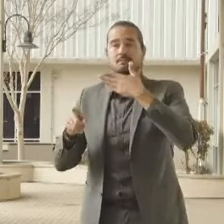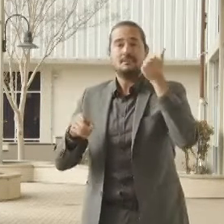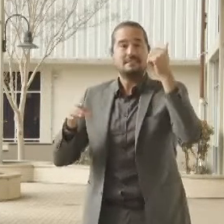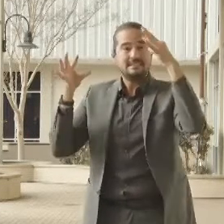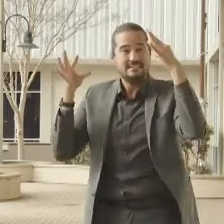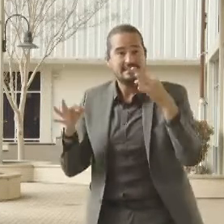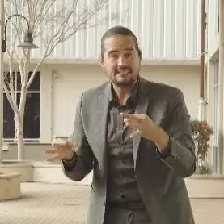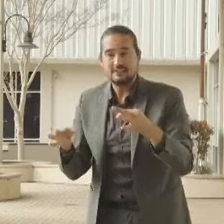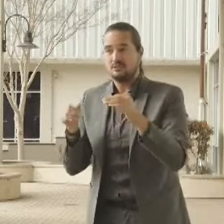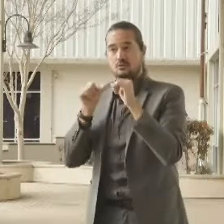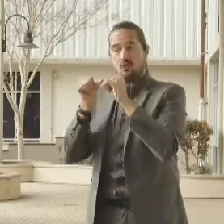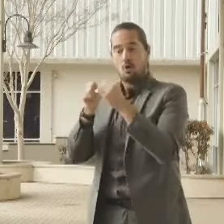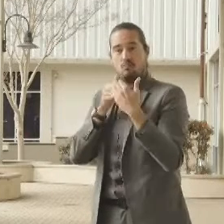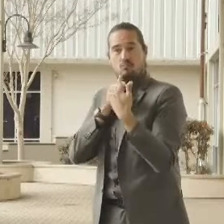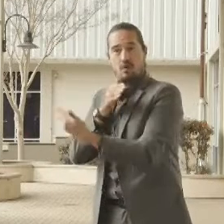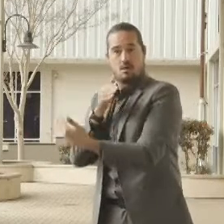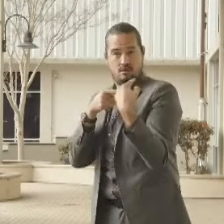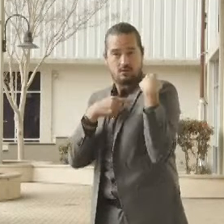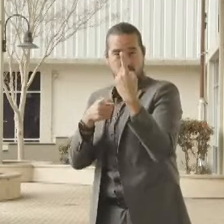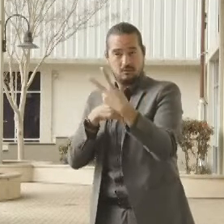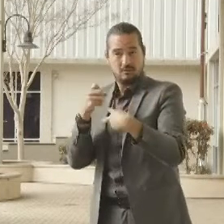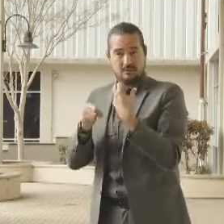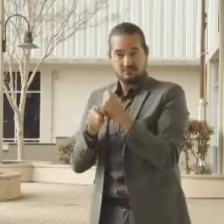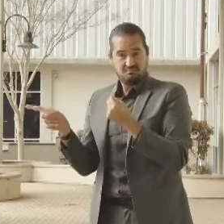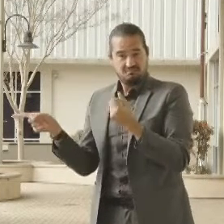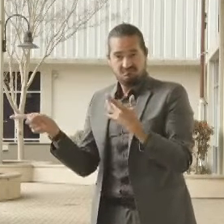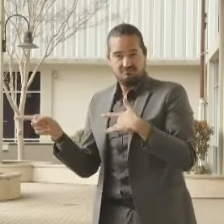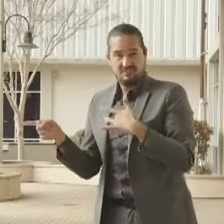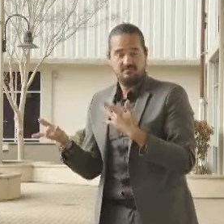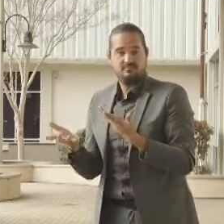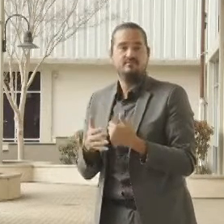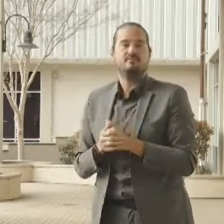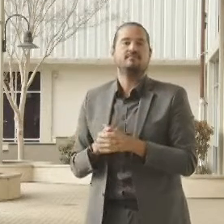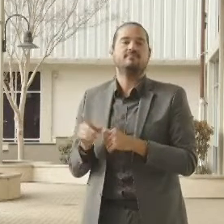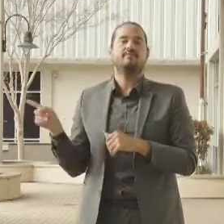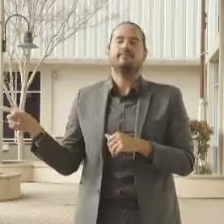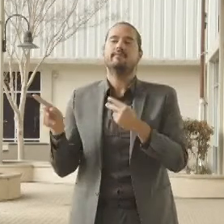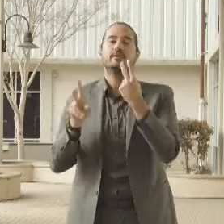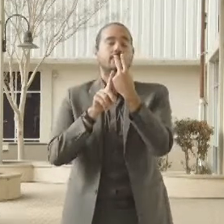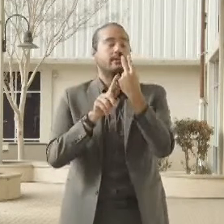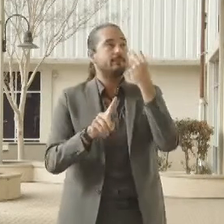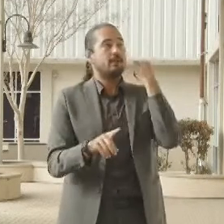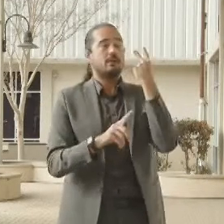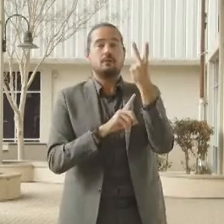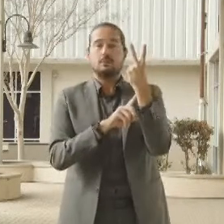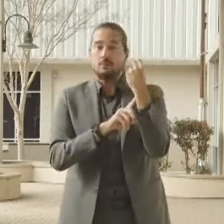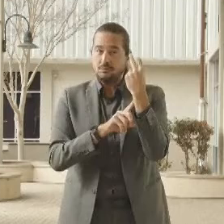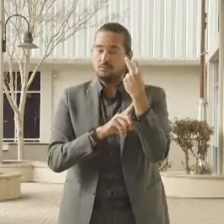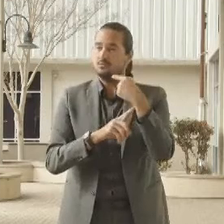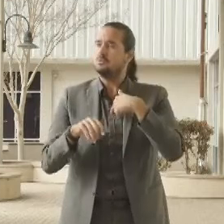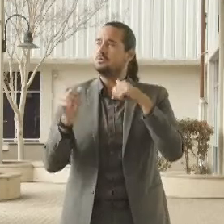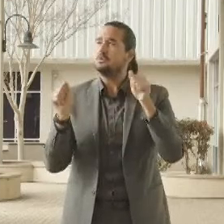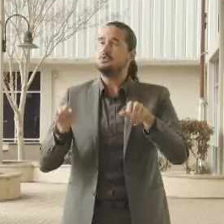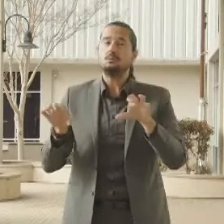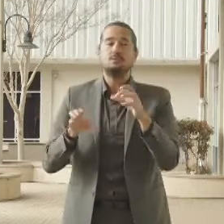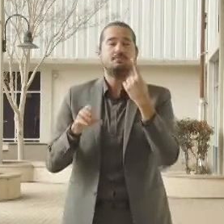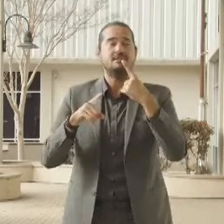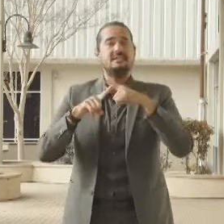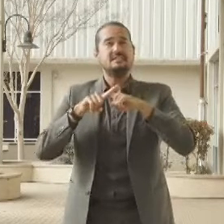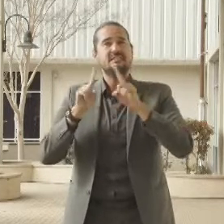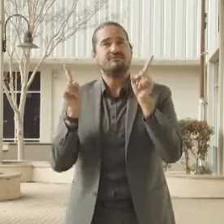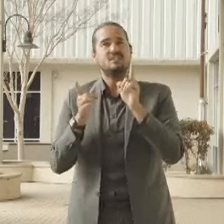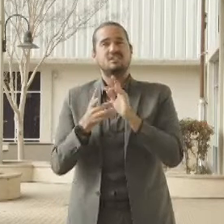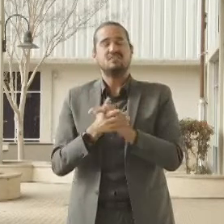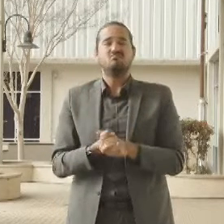So the question is, looking back retrospectively over 2 years, is there anything that I might have done differently?